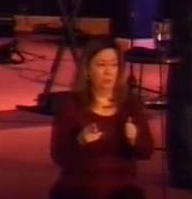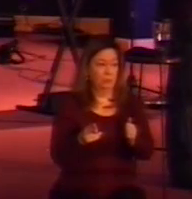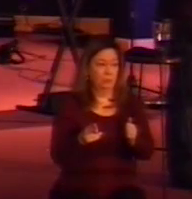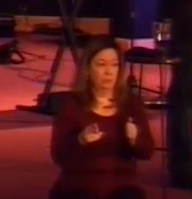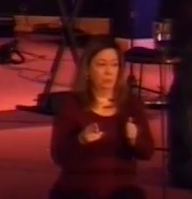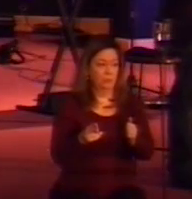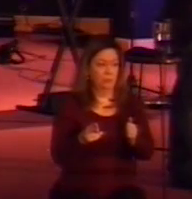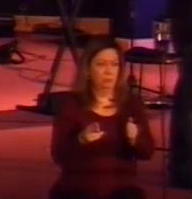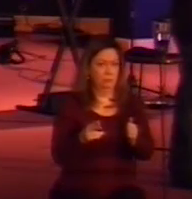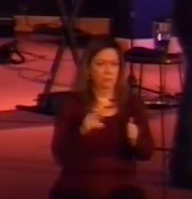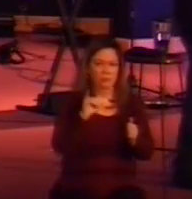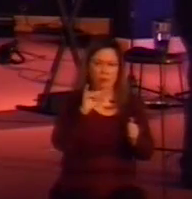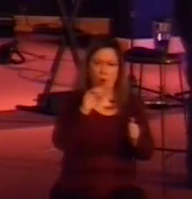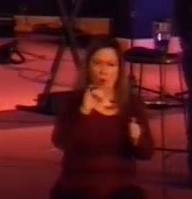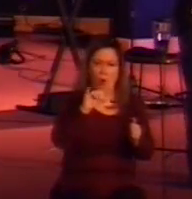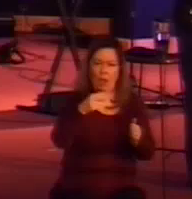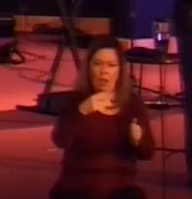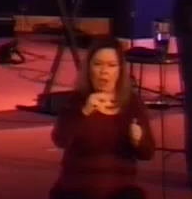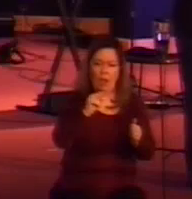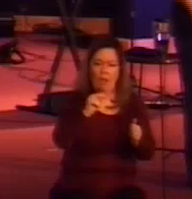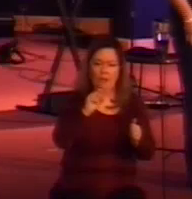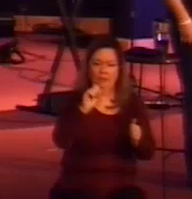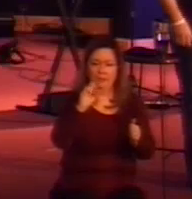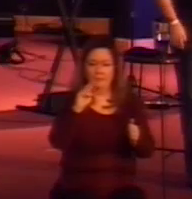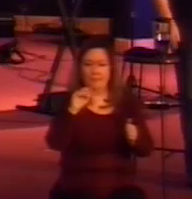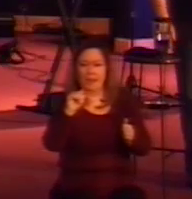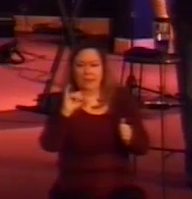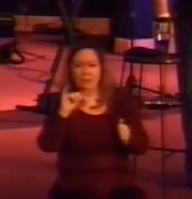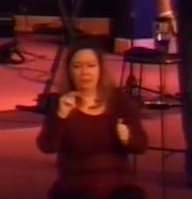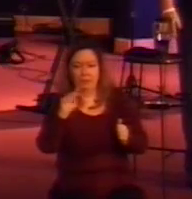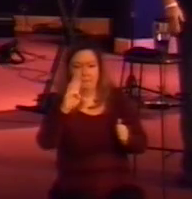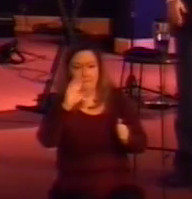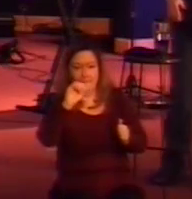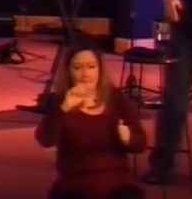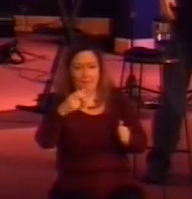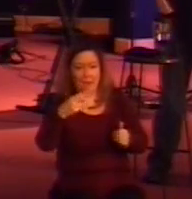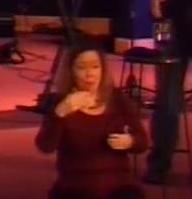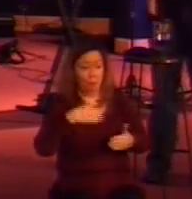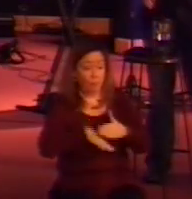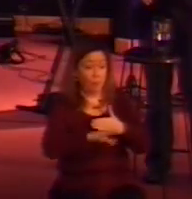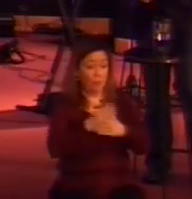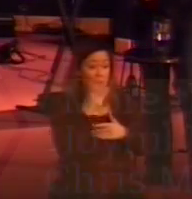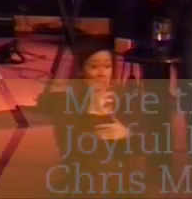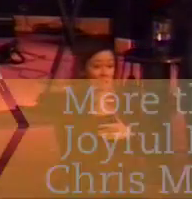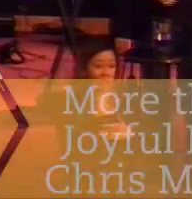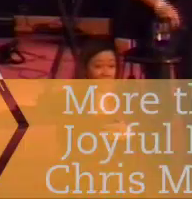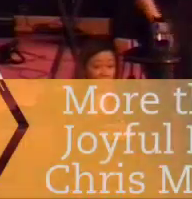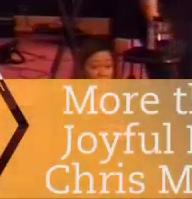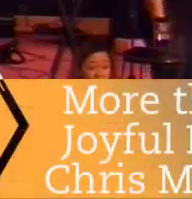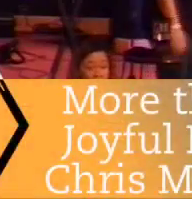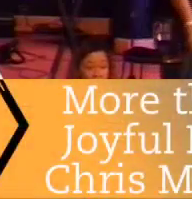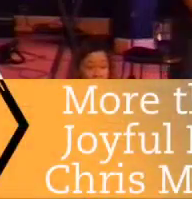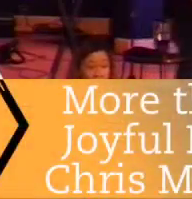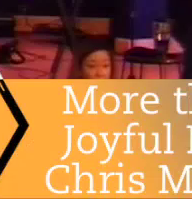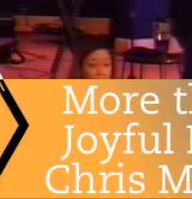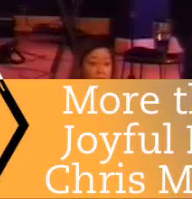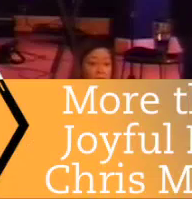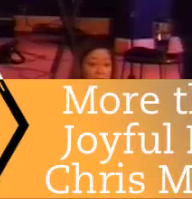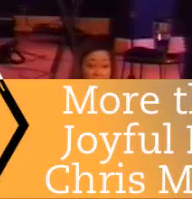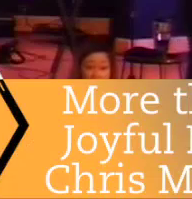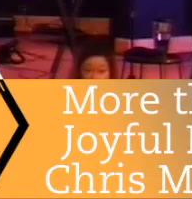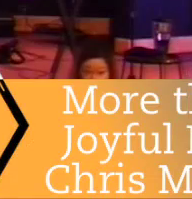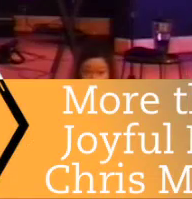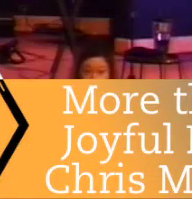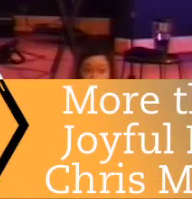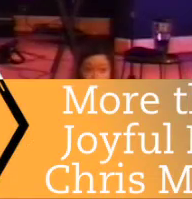Johann Sebastian Bach was born into the musical family of Bachs in 1685, and by the early age of 10, both